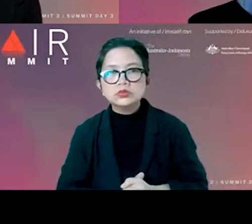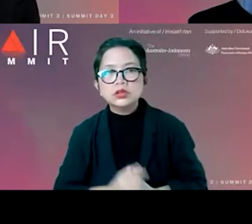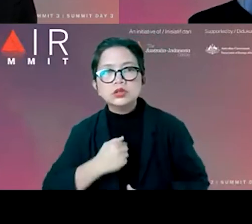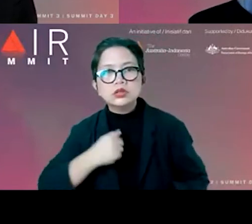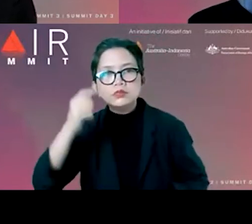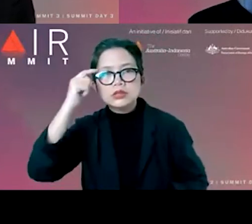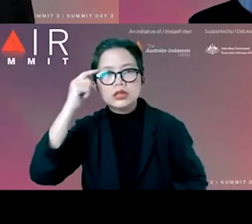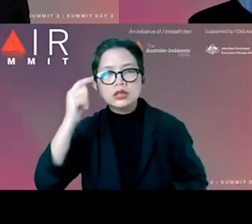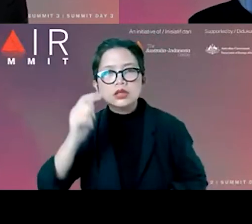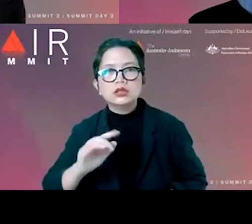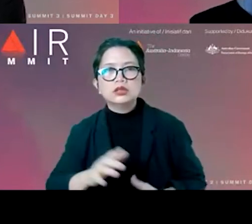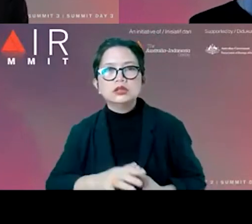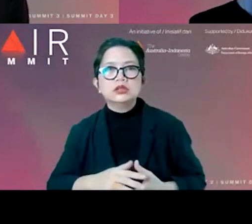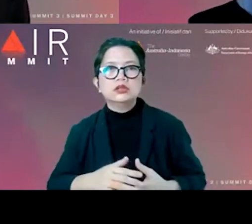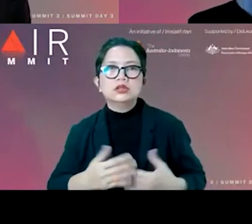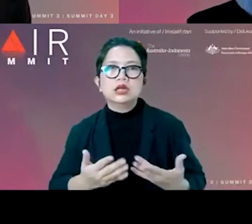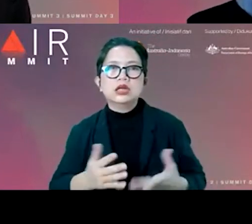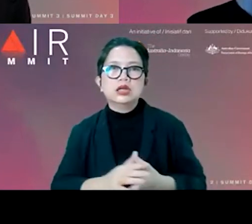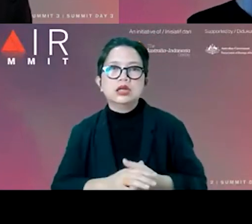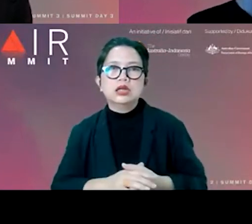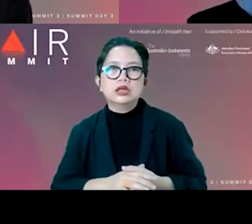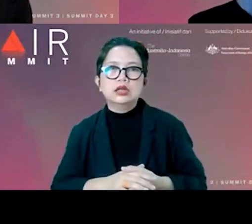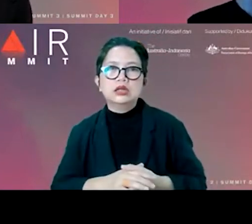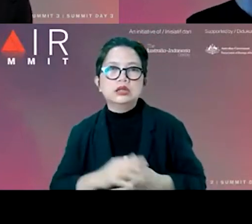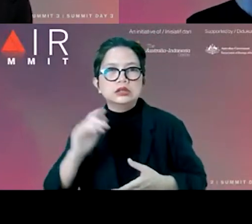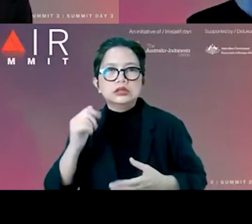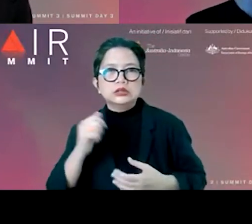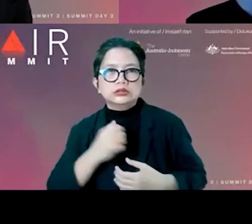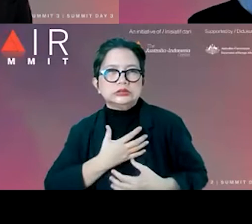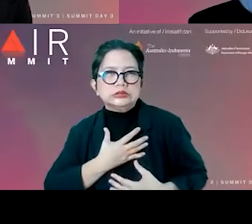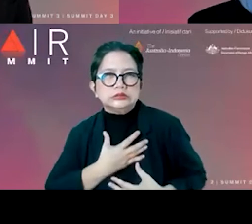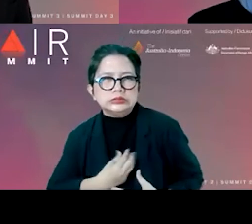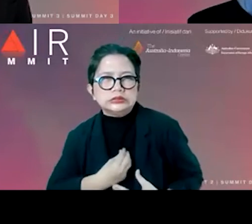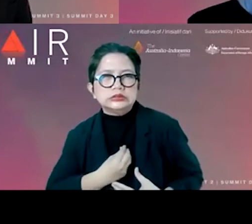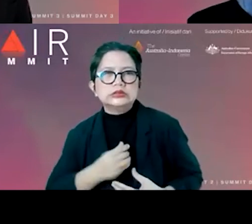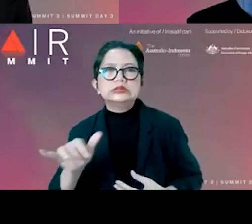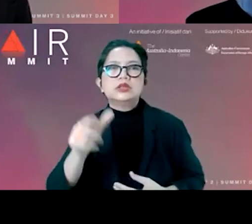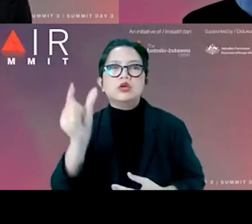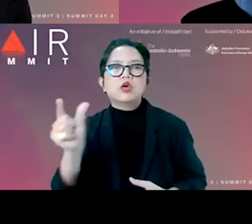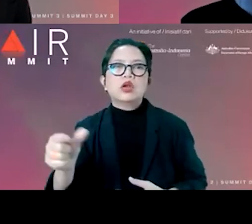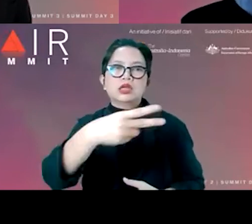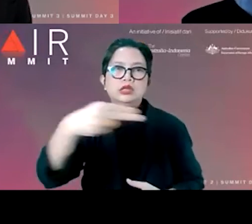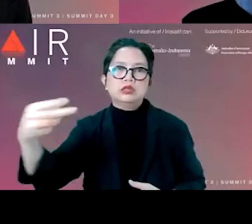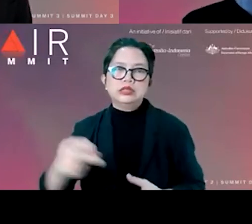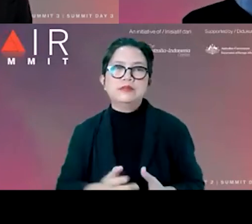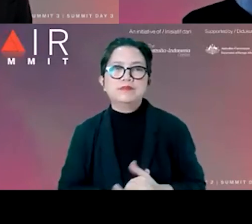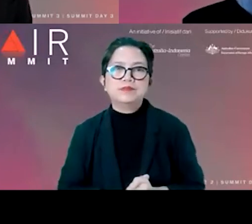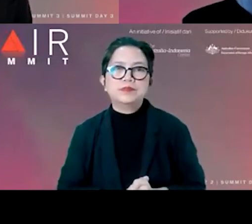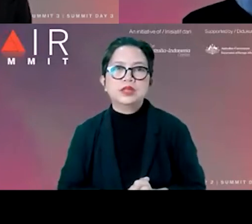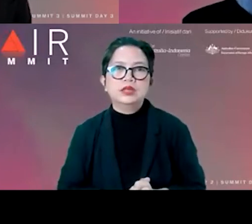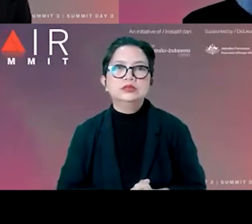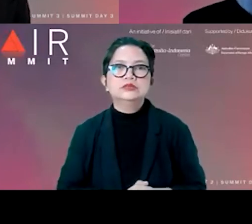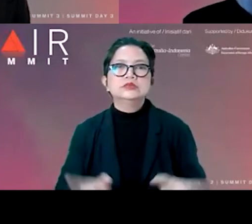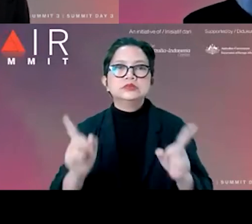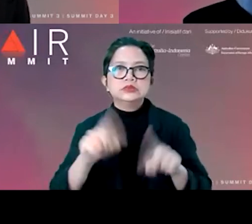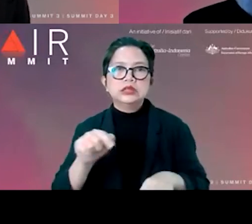Indonesia. So the problem is a lot easier, which is not to say that, it's still not complicated, but I think we're